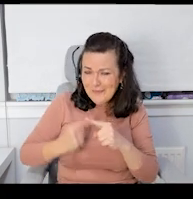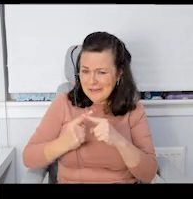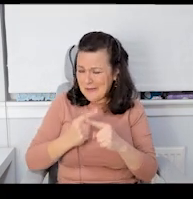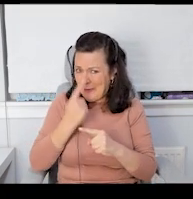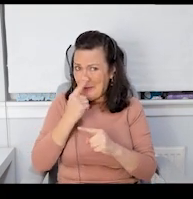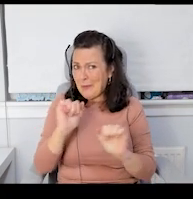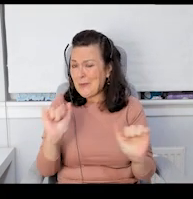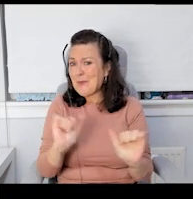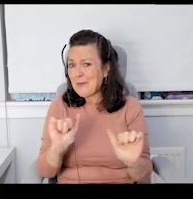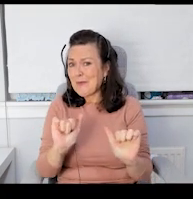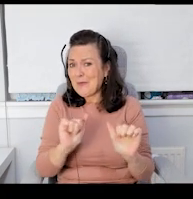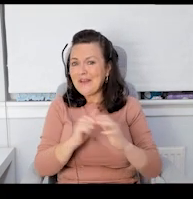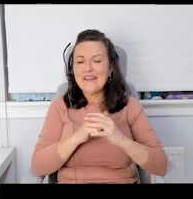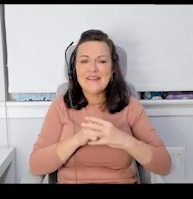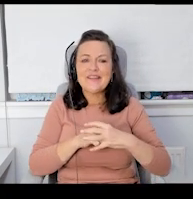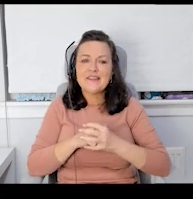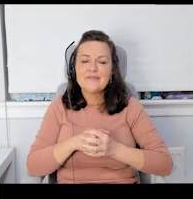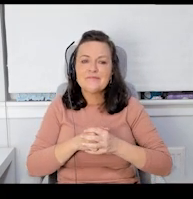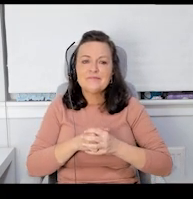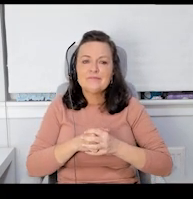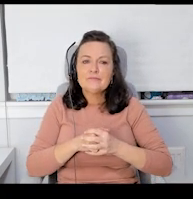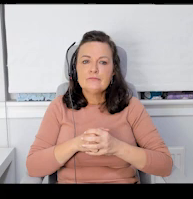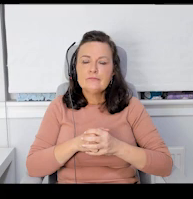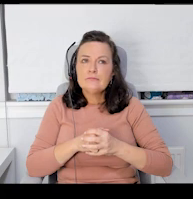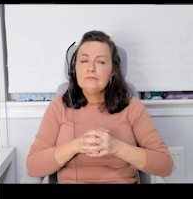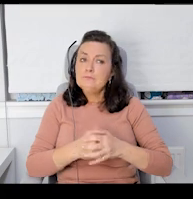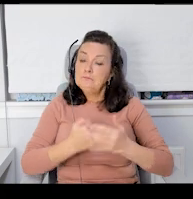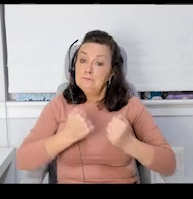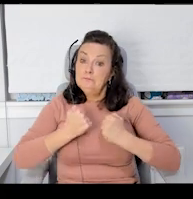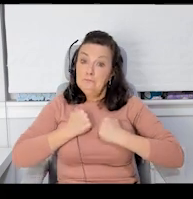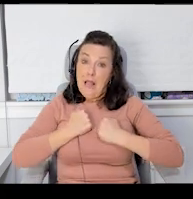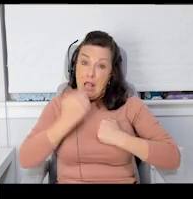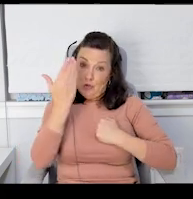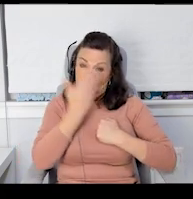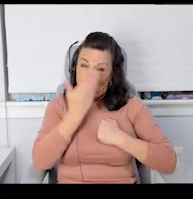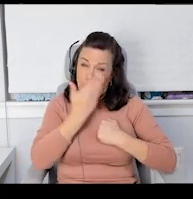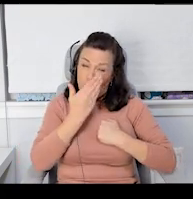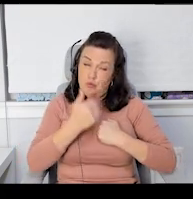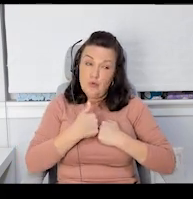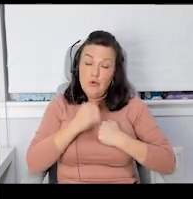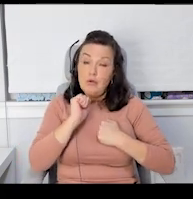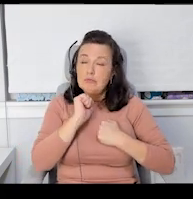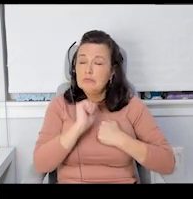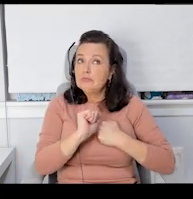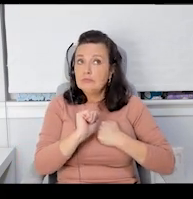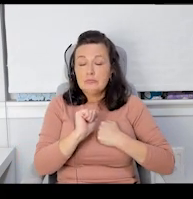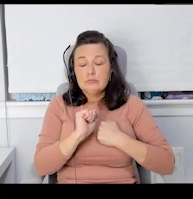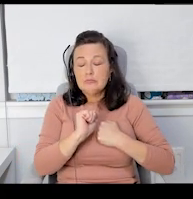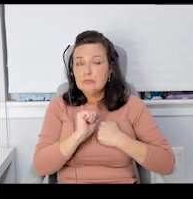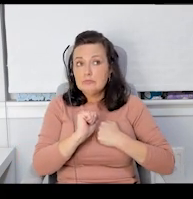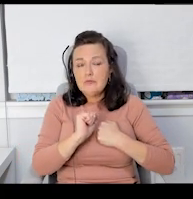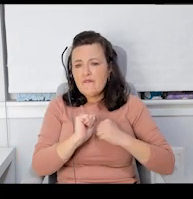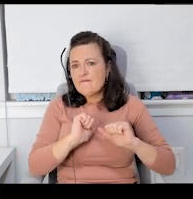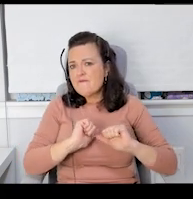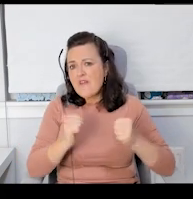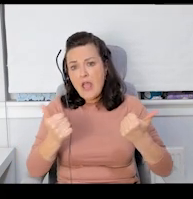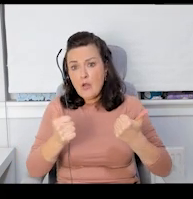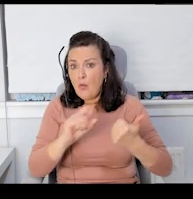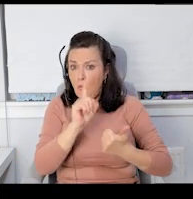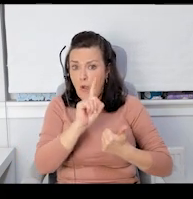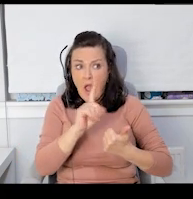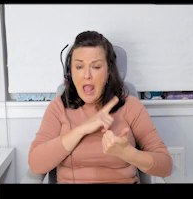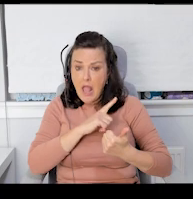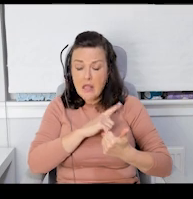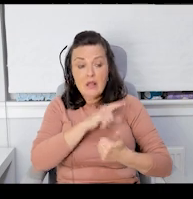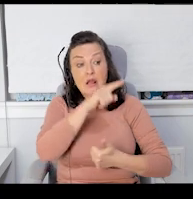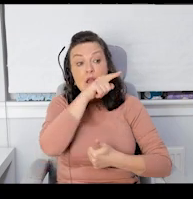and stronger. One area I would say that my current school is very strong in is the capitalising of our young people who